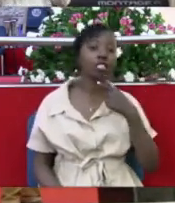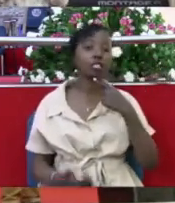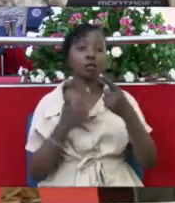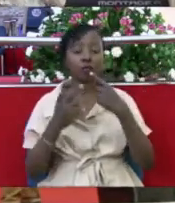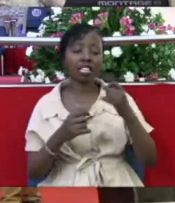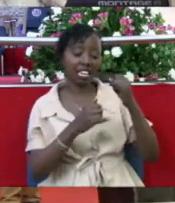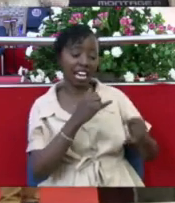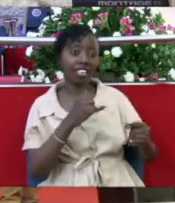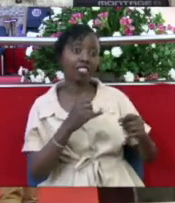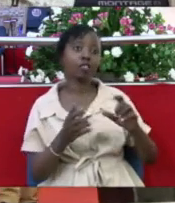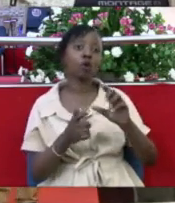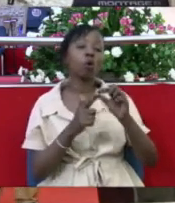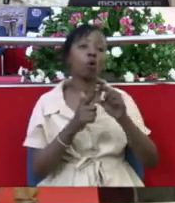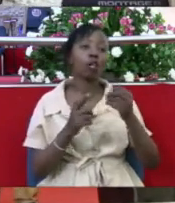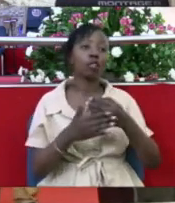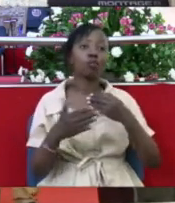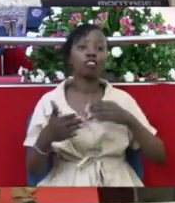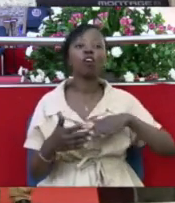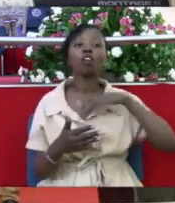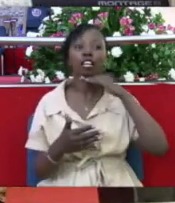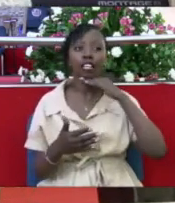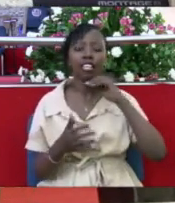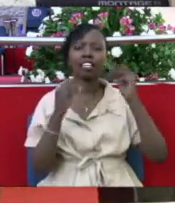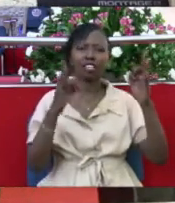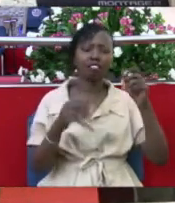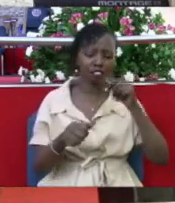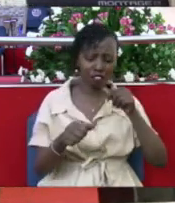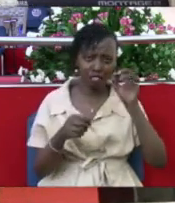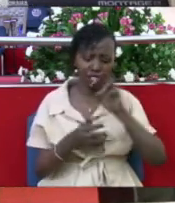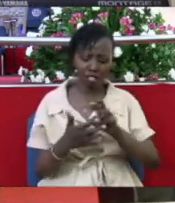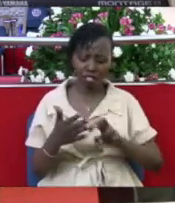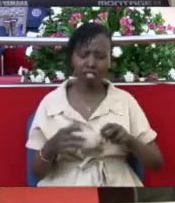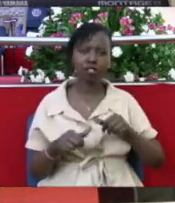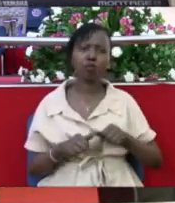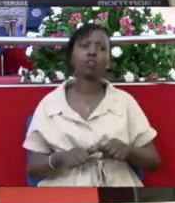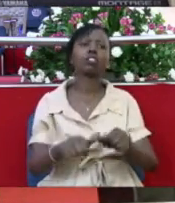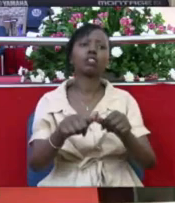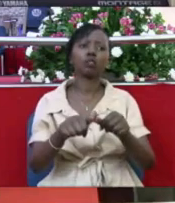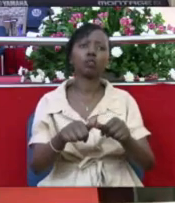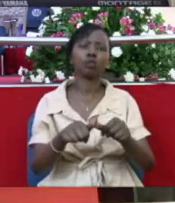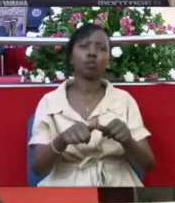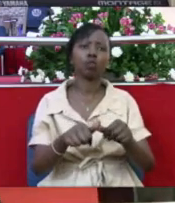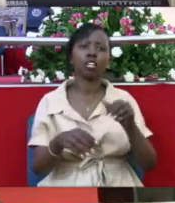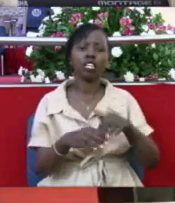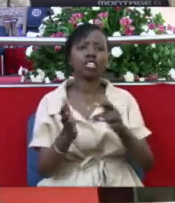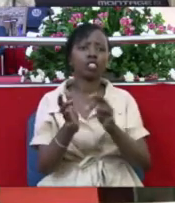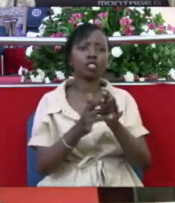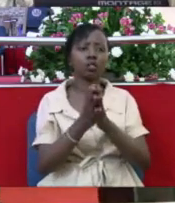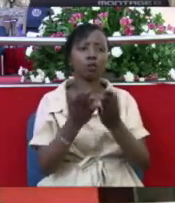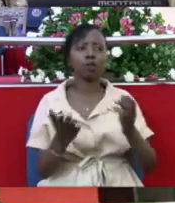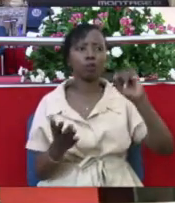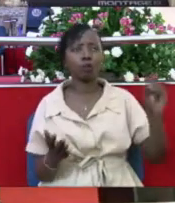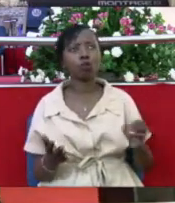ajaweza kuaga ama kukufa. And if you read beyond Deuteronomy, na ukisoma zaidi ya kumbukumbu, and going to the book of Joshua, ukienda kitabu